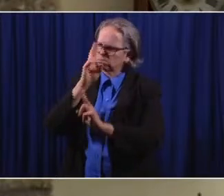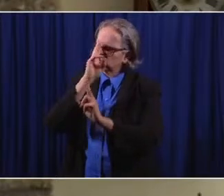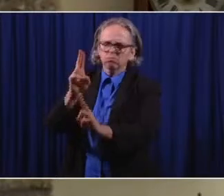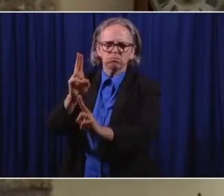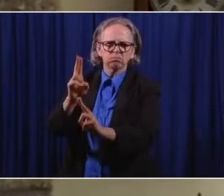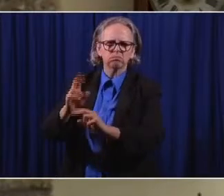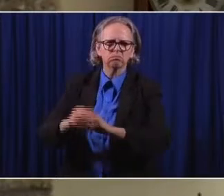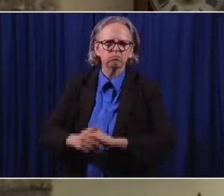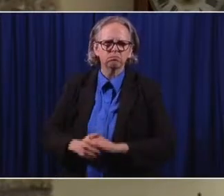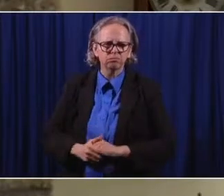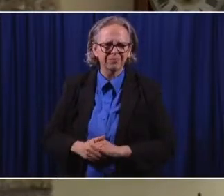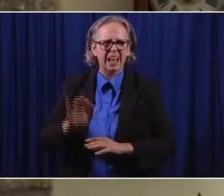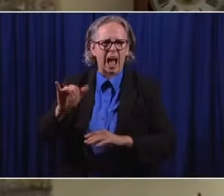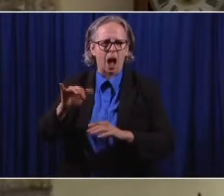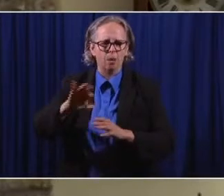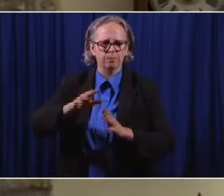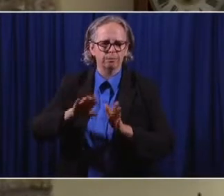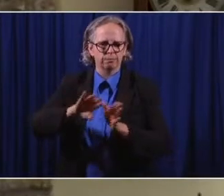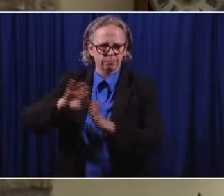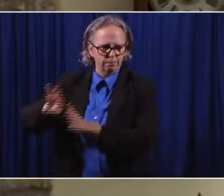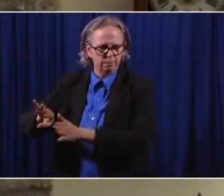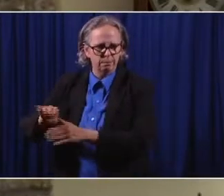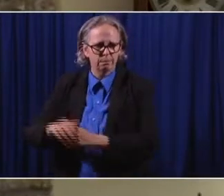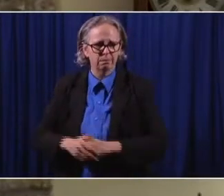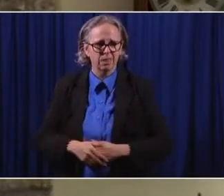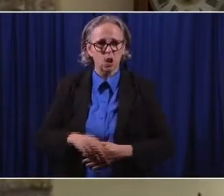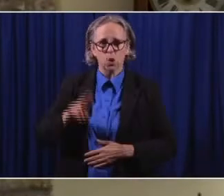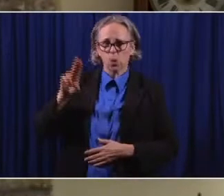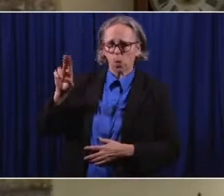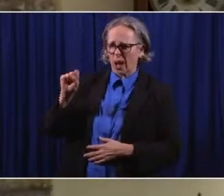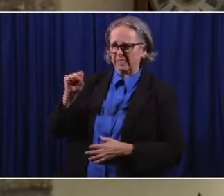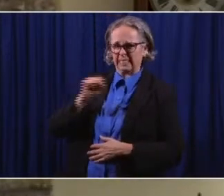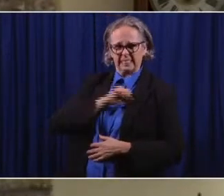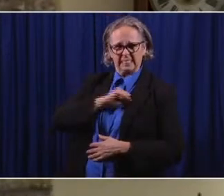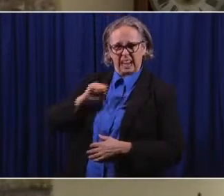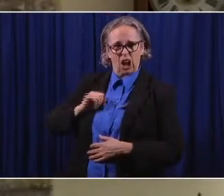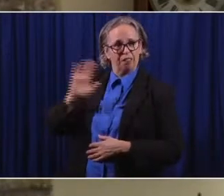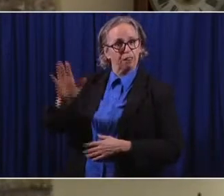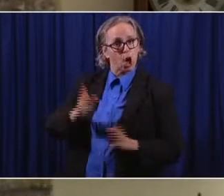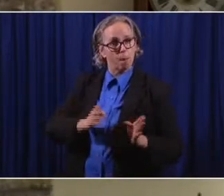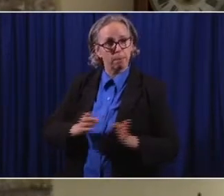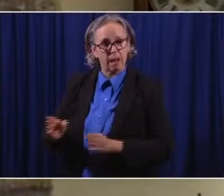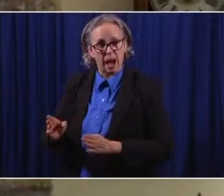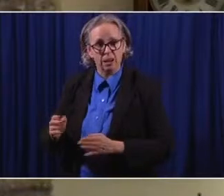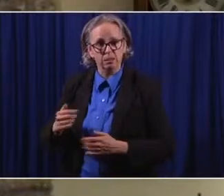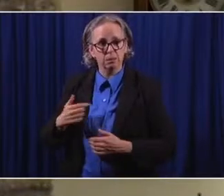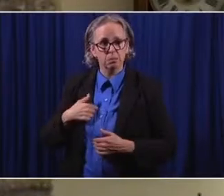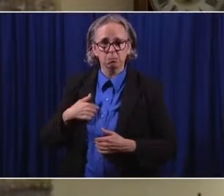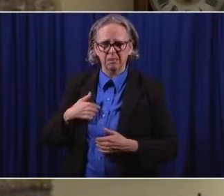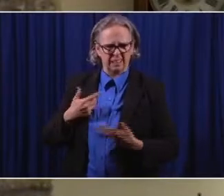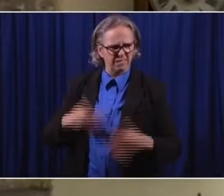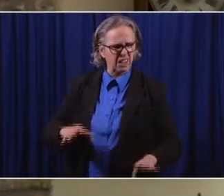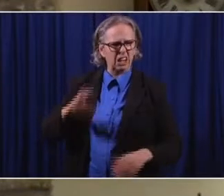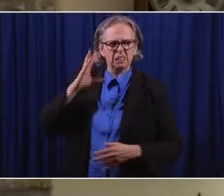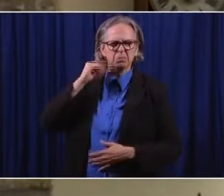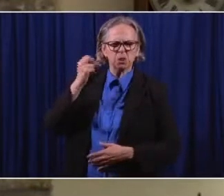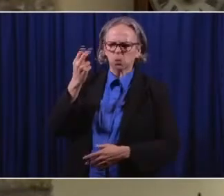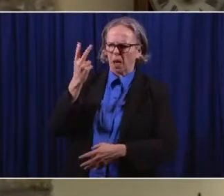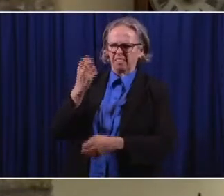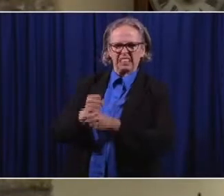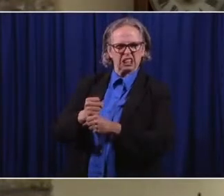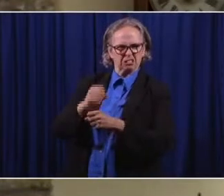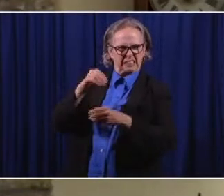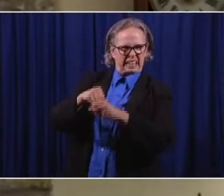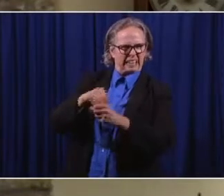as what the U.S. Senate is going to do, I spent 12 years in the U.S. Senate. I spent 12 years on the